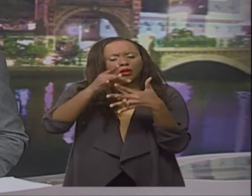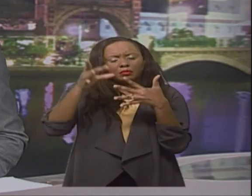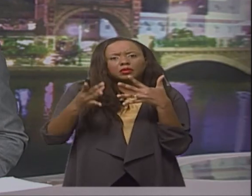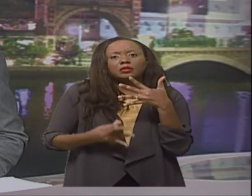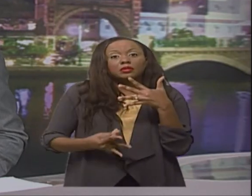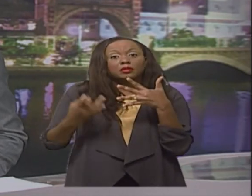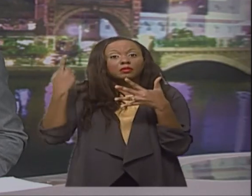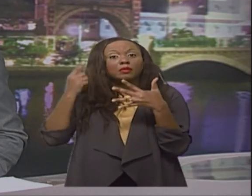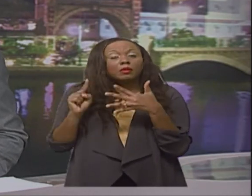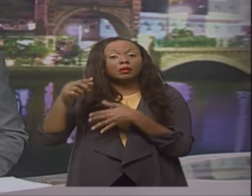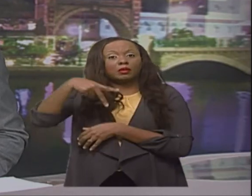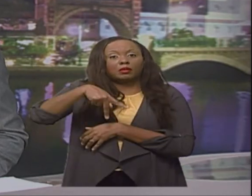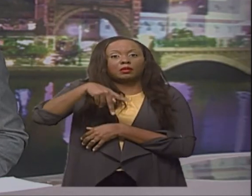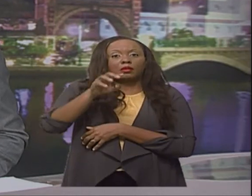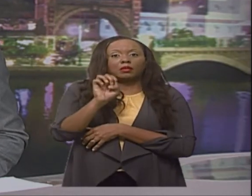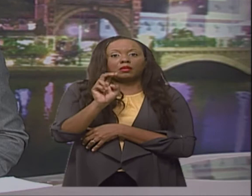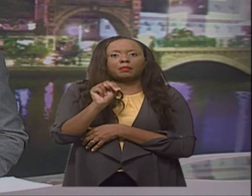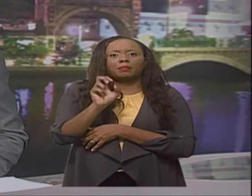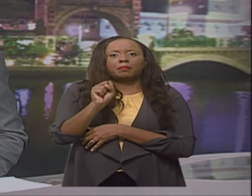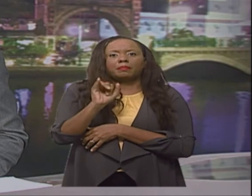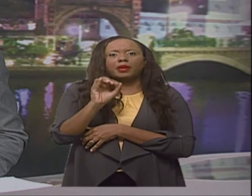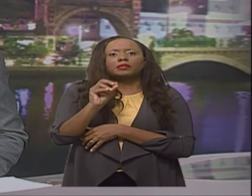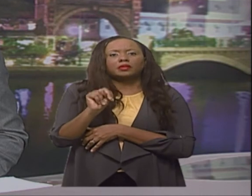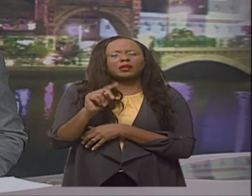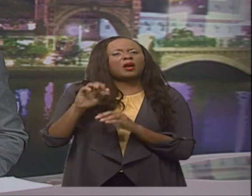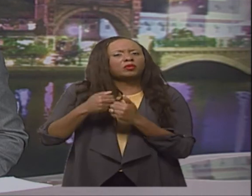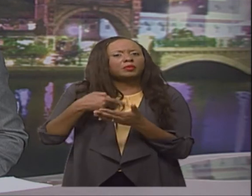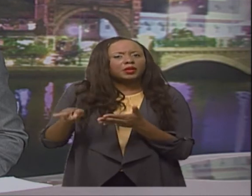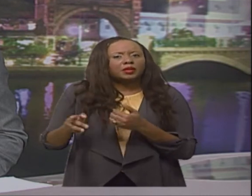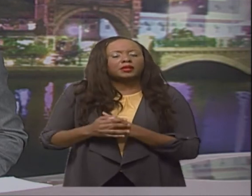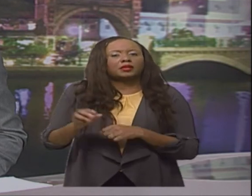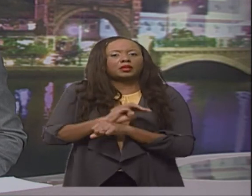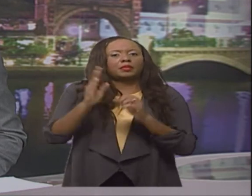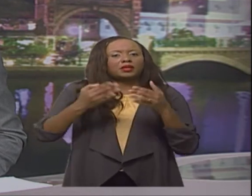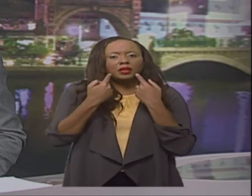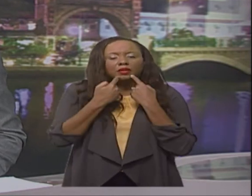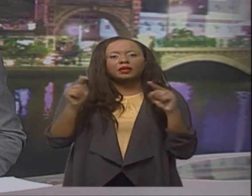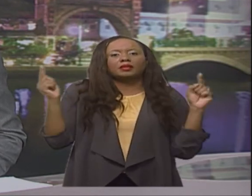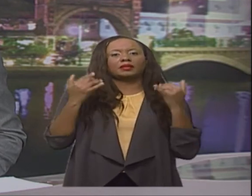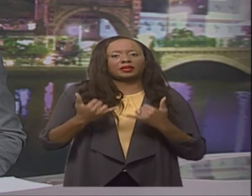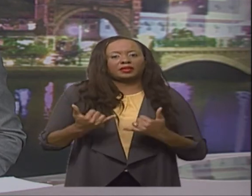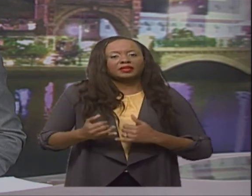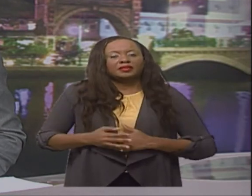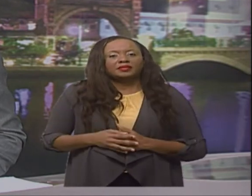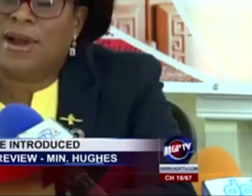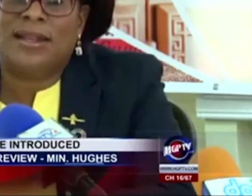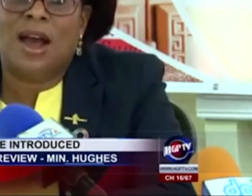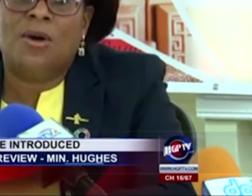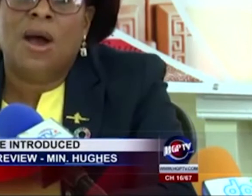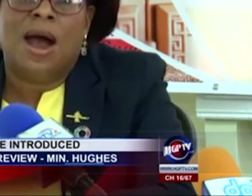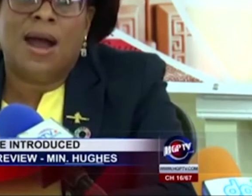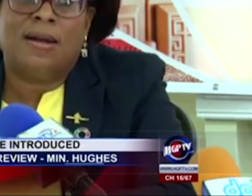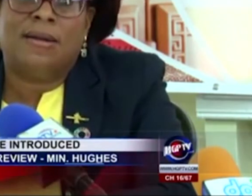when it comes to pension payments. The announcement was made by Minister of Public Telecommunications, Catherine Hughes. And the things we're looking at